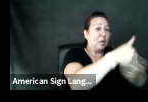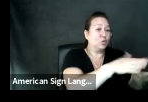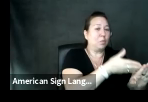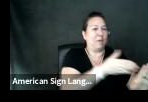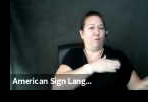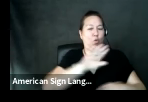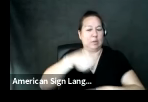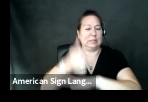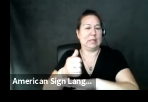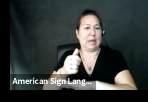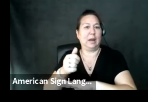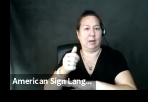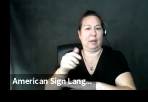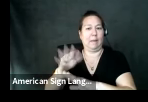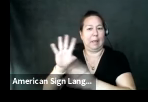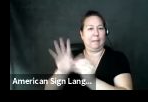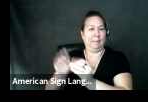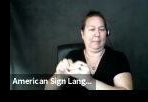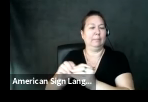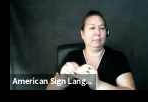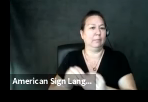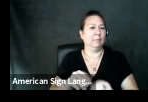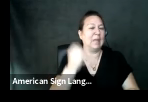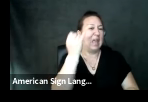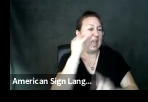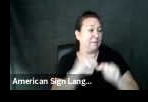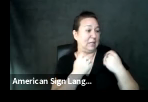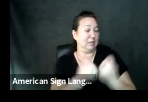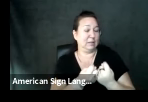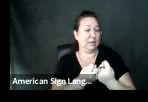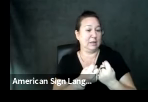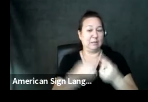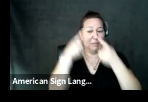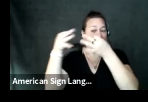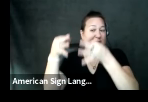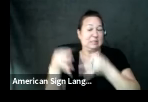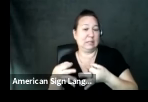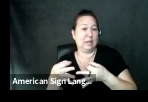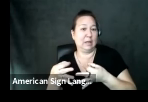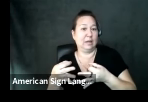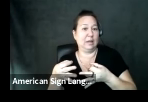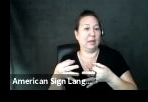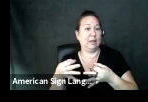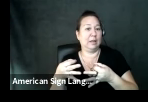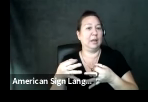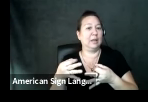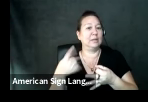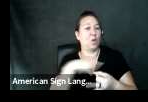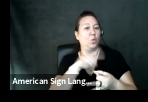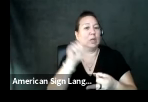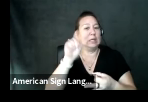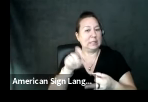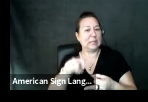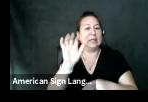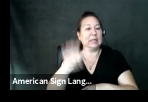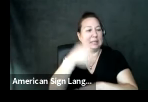will decide at that time. But if the team is determining that an assessment plan is appropriate, which means that we are going to